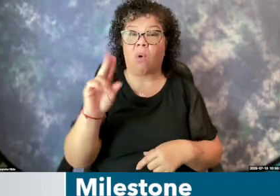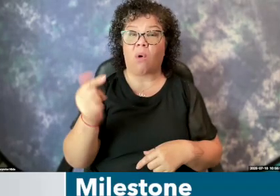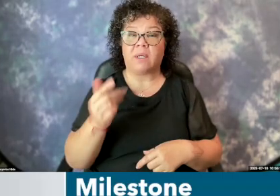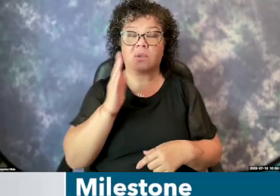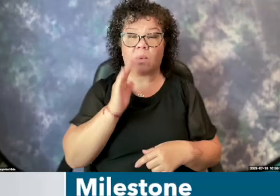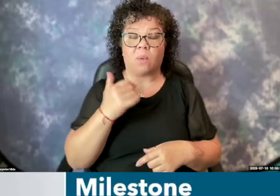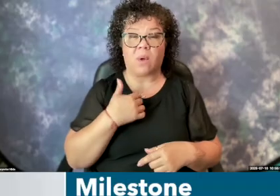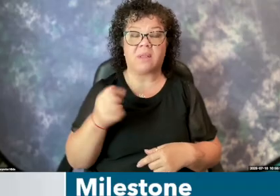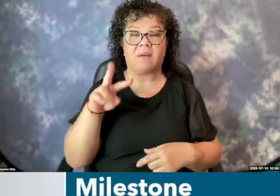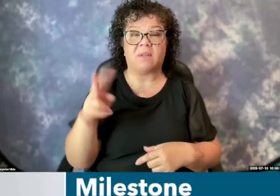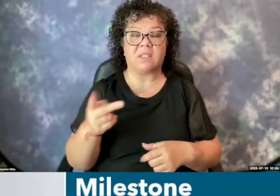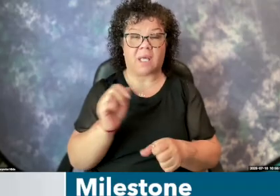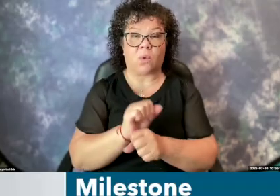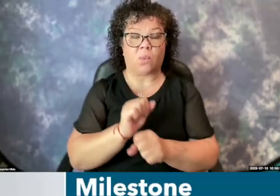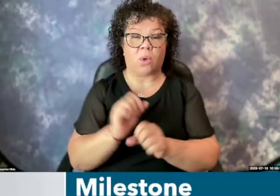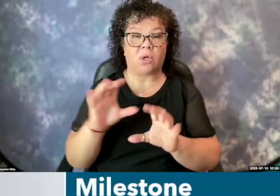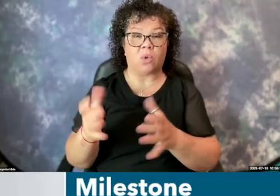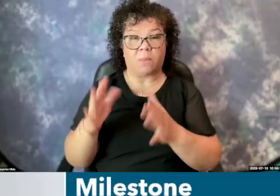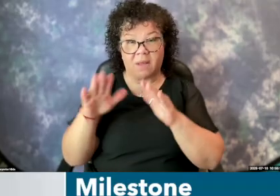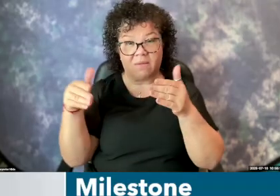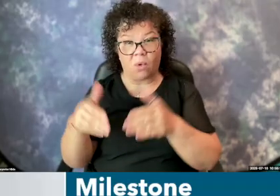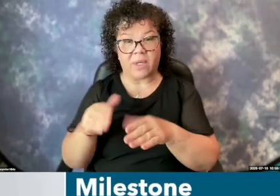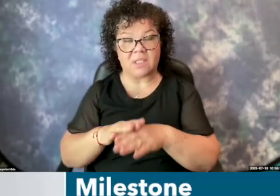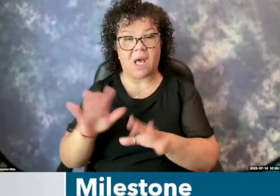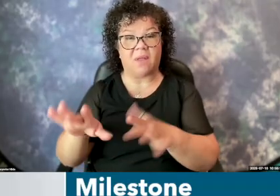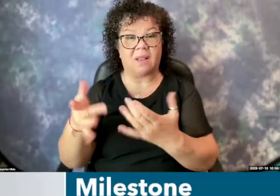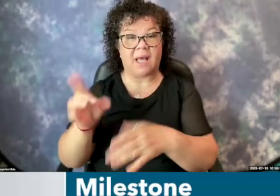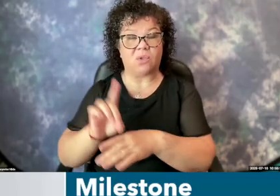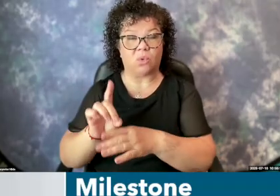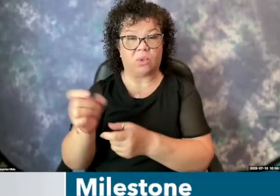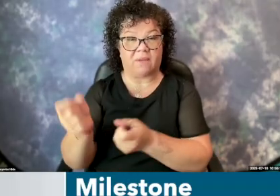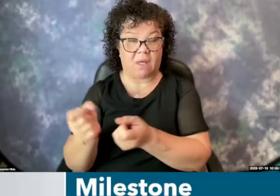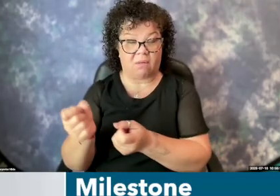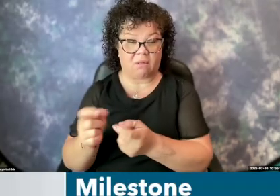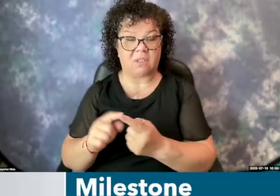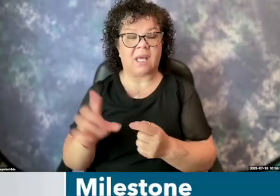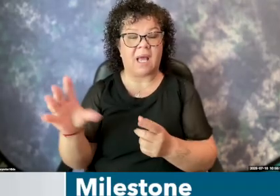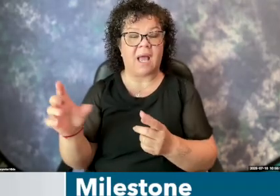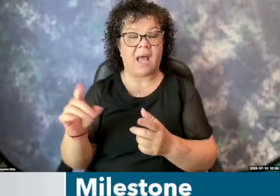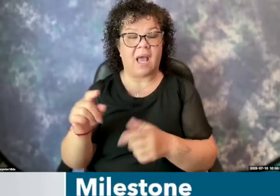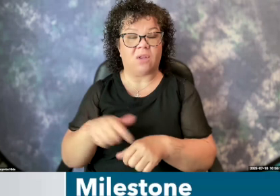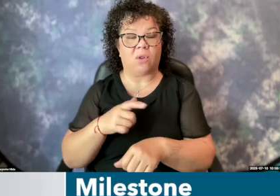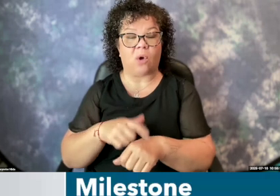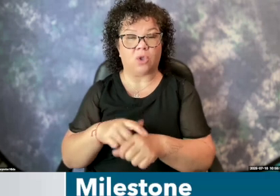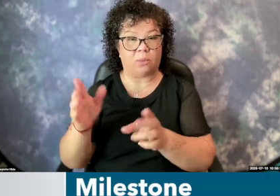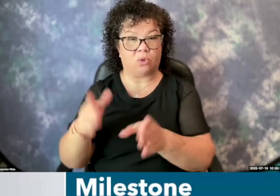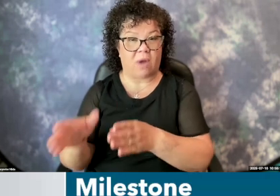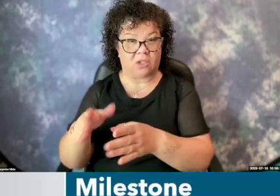light-duty vehicle purchase incentives and the long-term strategy, so the second in this series. And that meeting will be on August